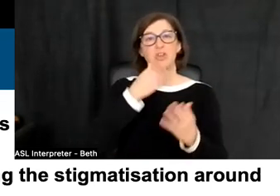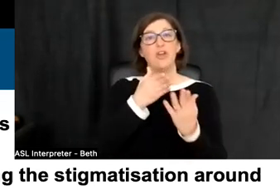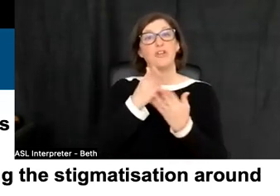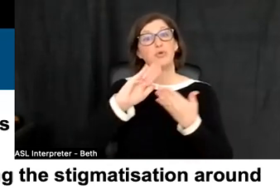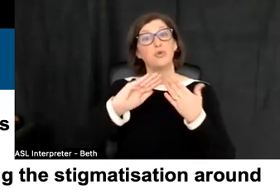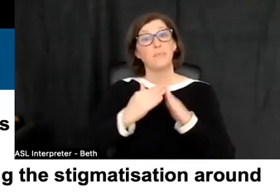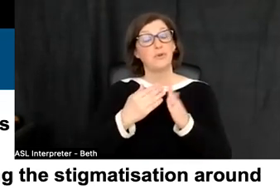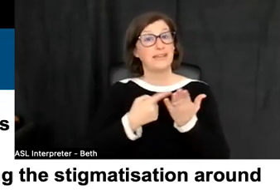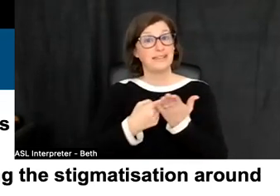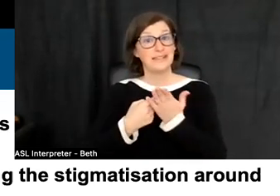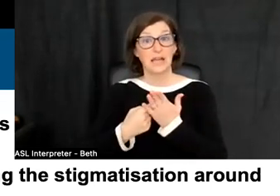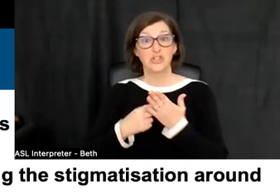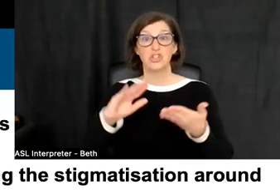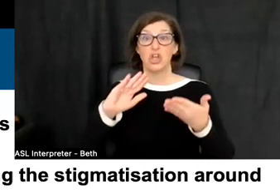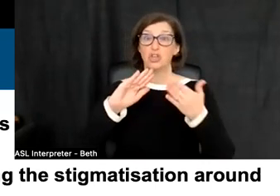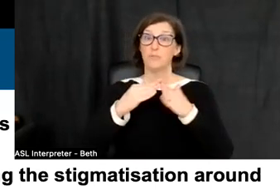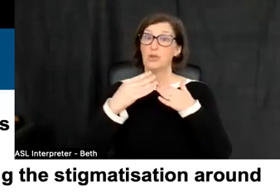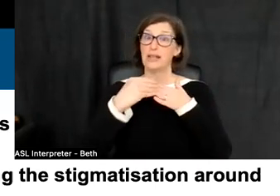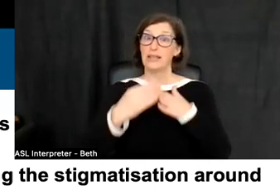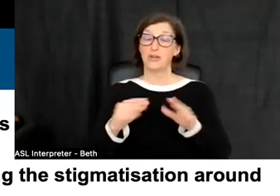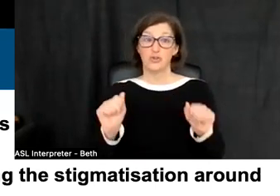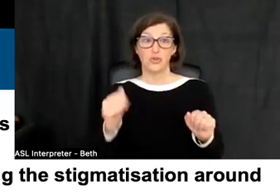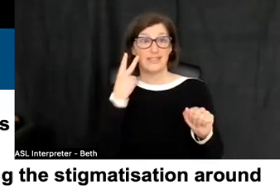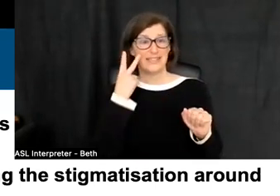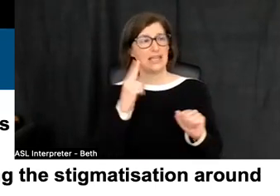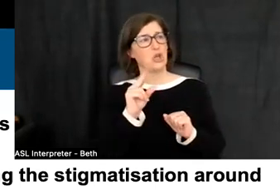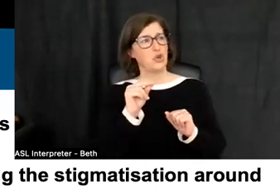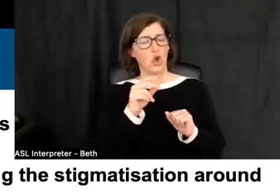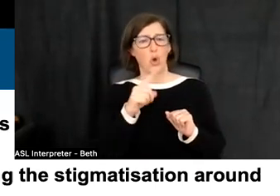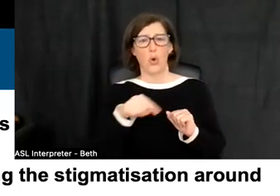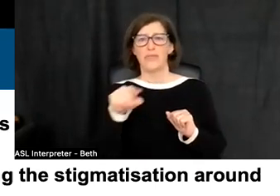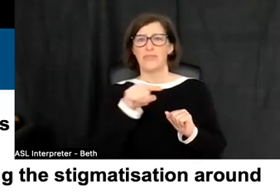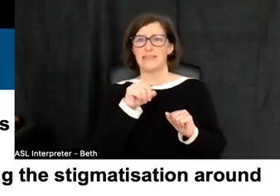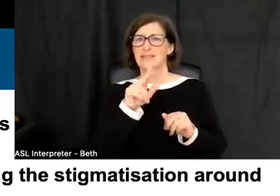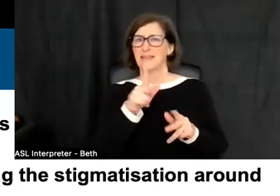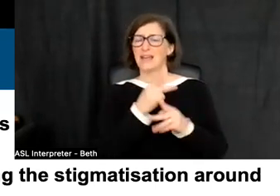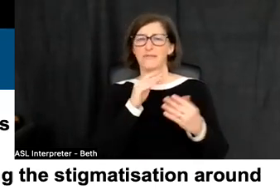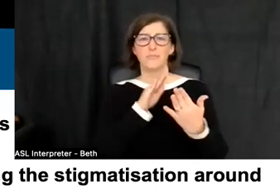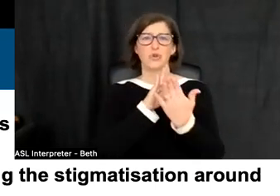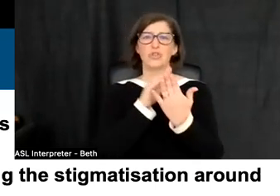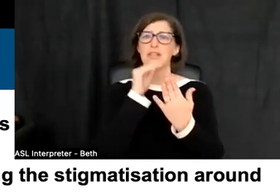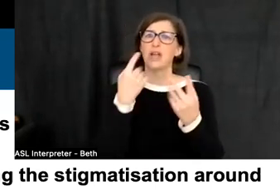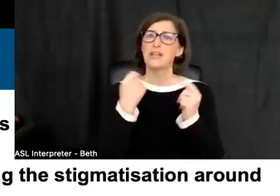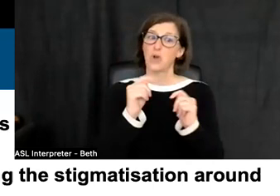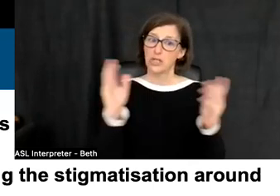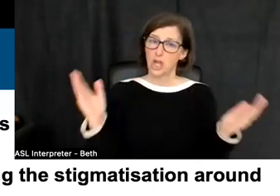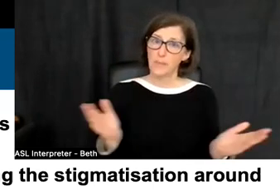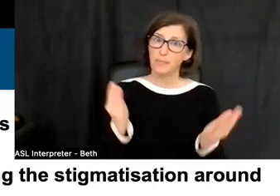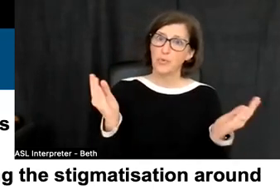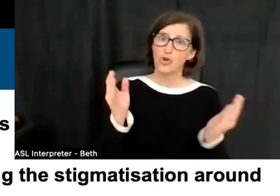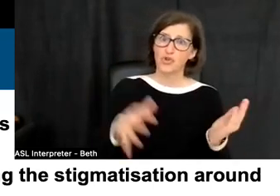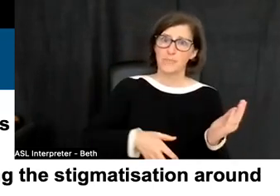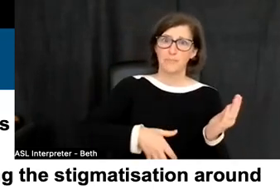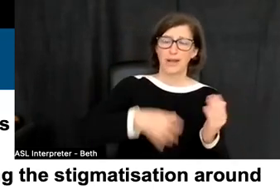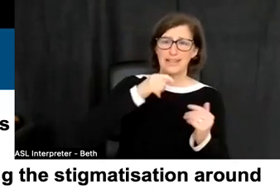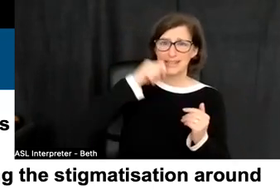dialogues, community leaders were able to see that, no, these types of approaches, they're not trying to promote teenage pregnancies,